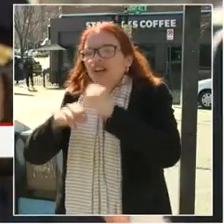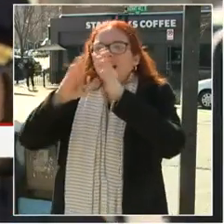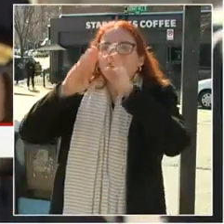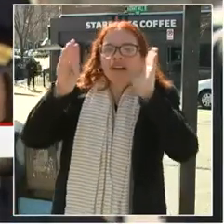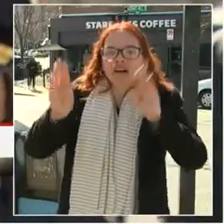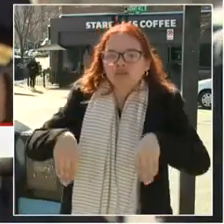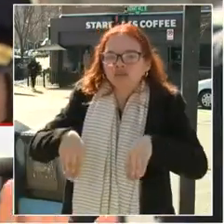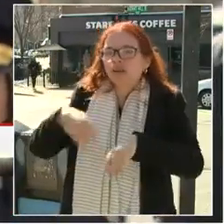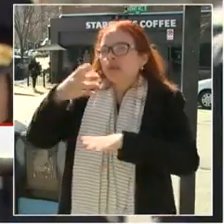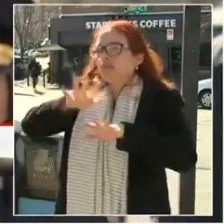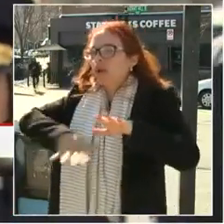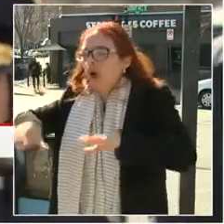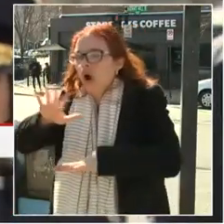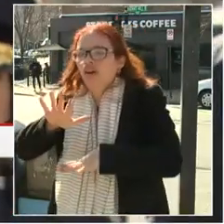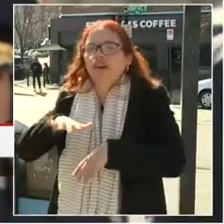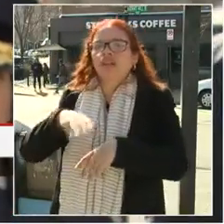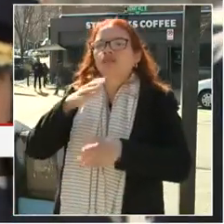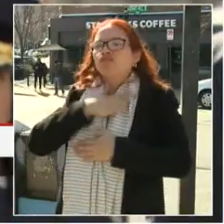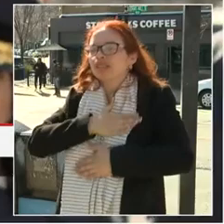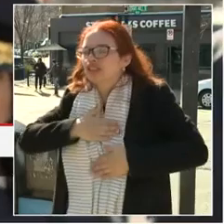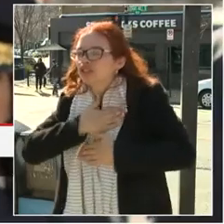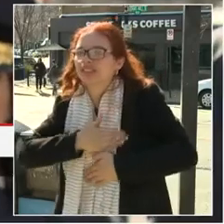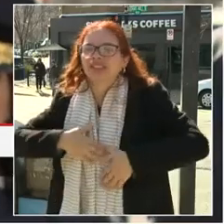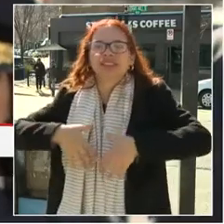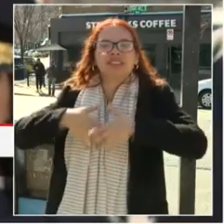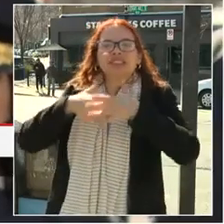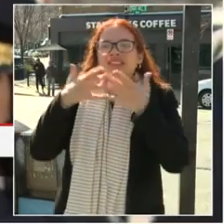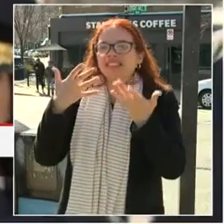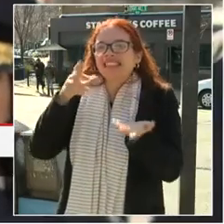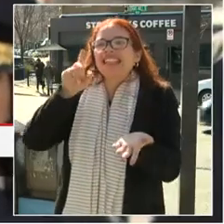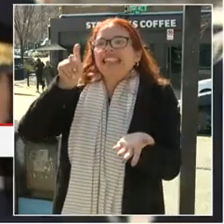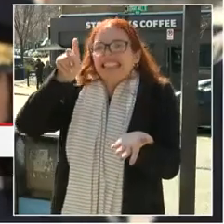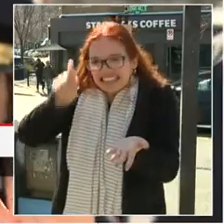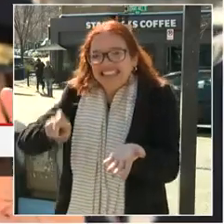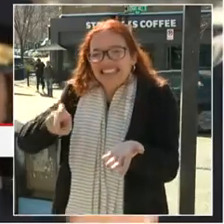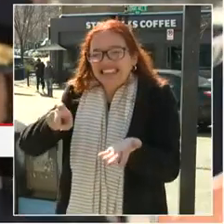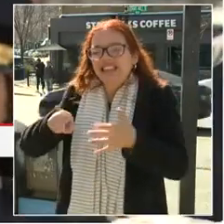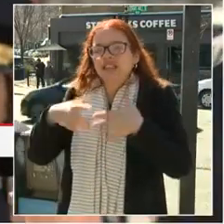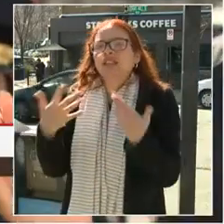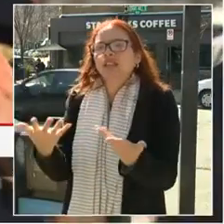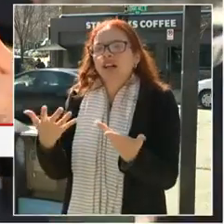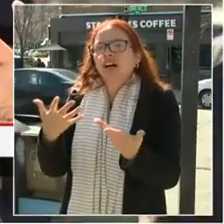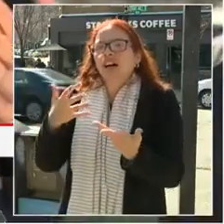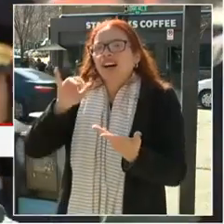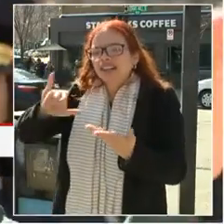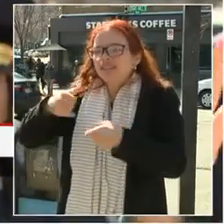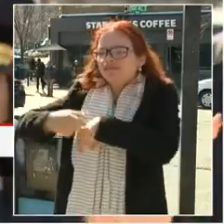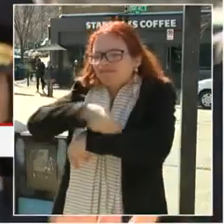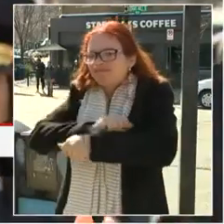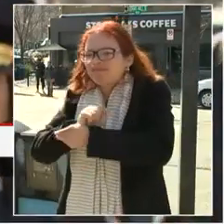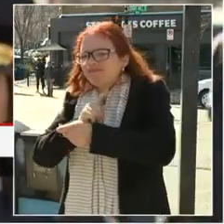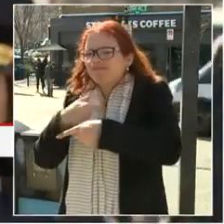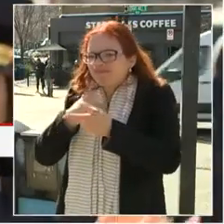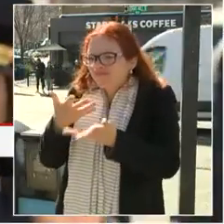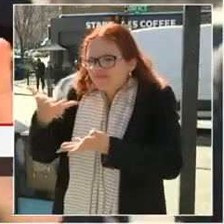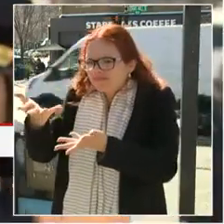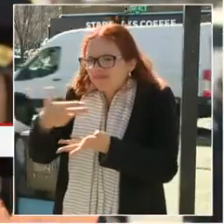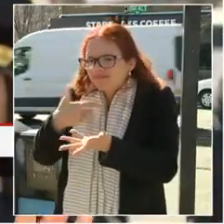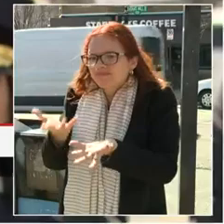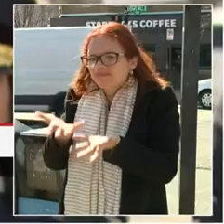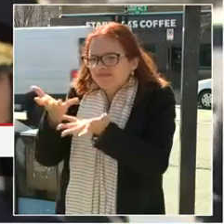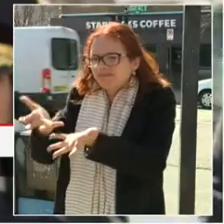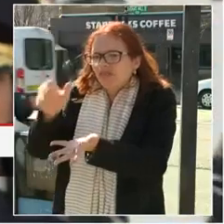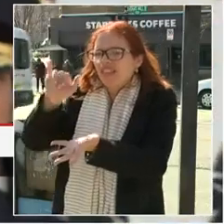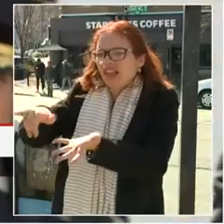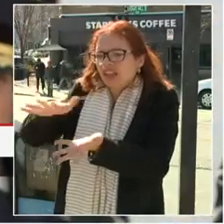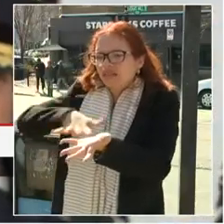and recreation, we really do need to go into it like we did at the Wharf or like we did at Walter Reed and let